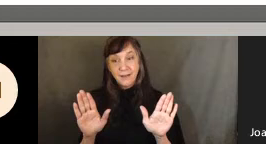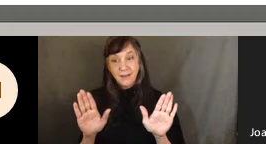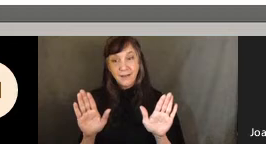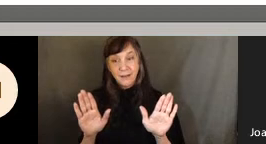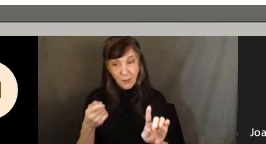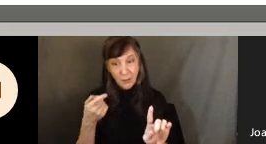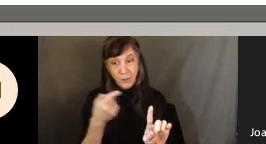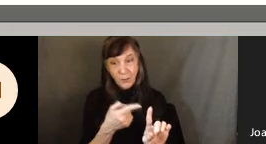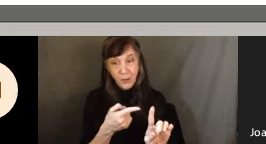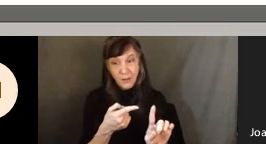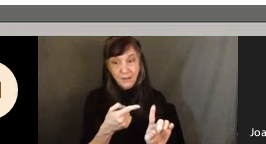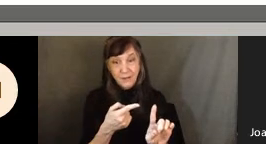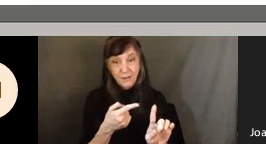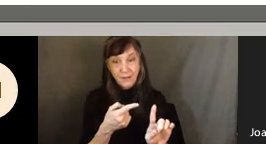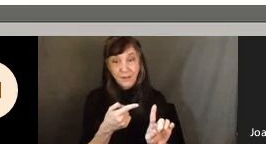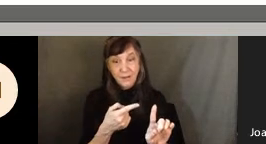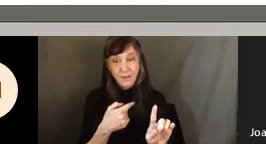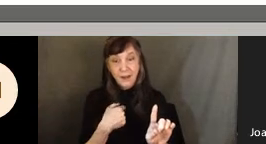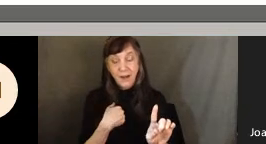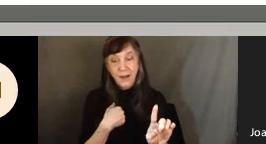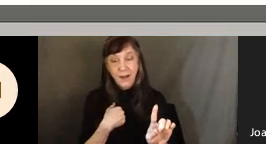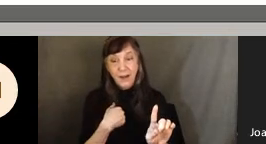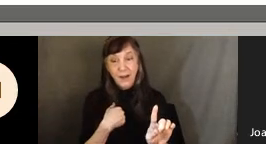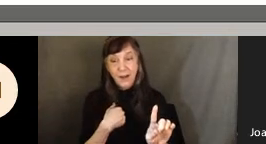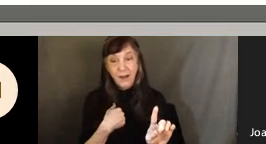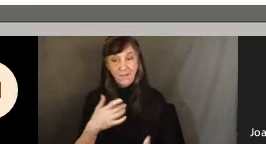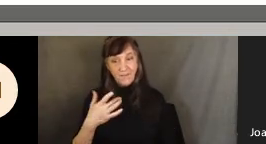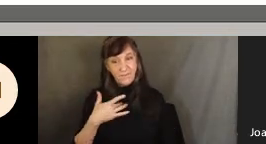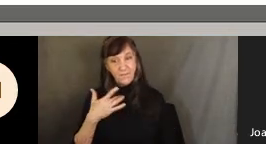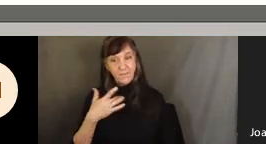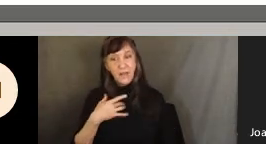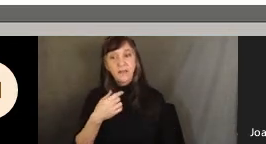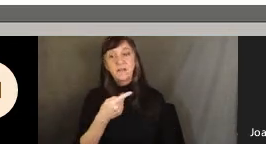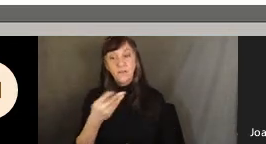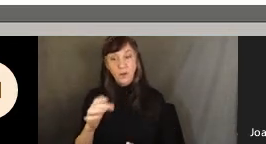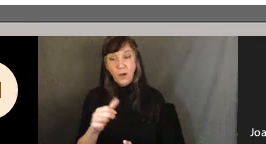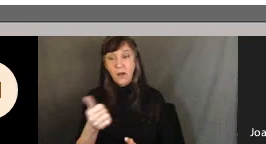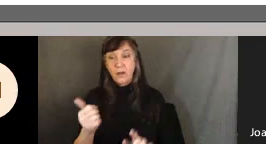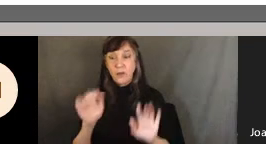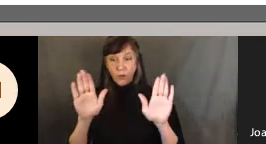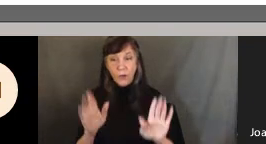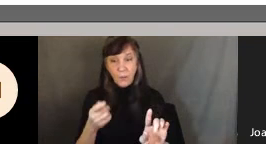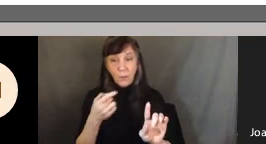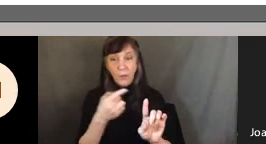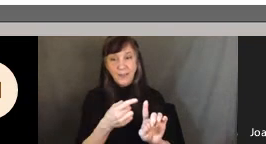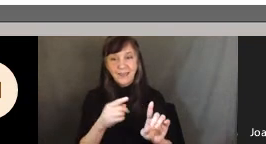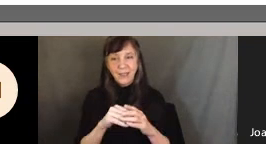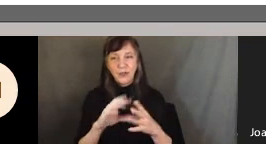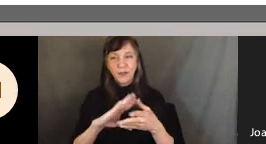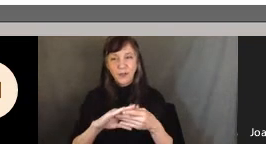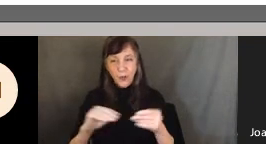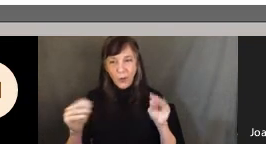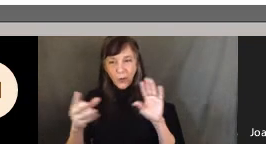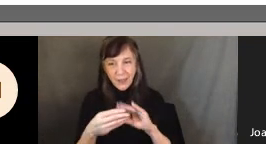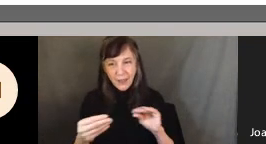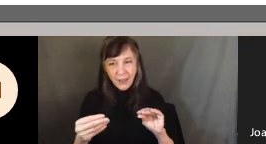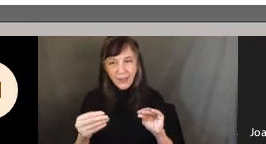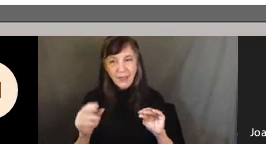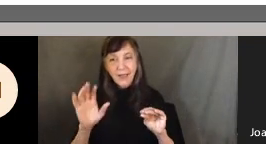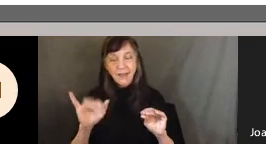point, Harvey, and I think I feel that there's a few other great points in your story there. One is,